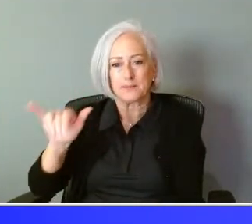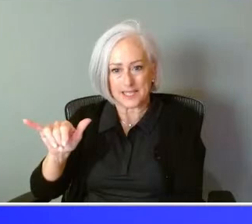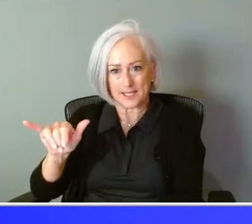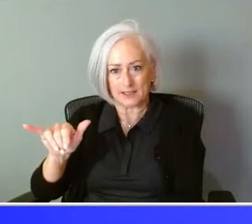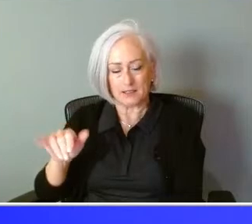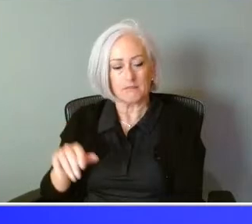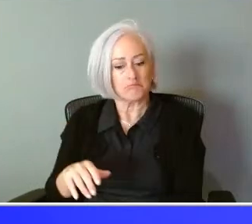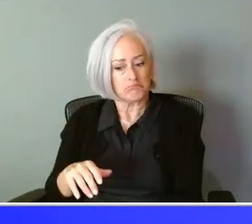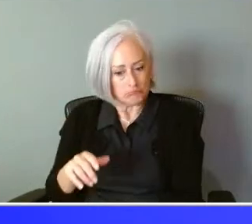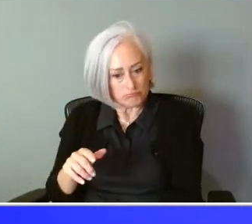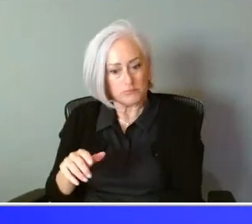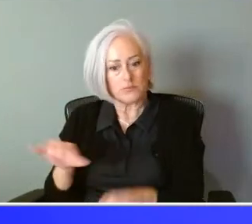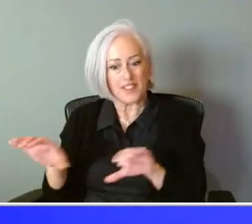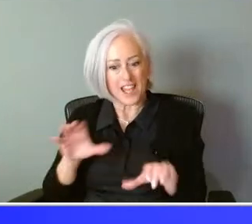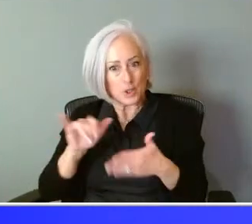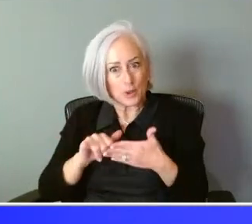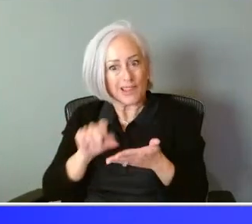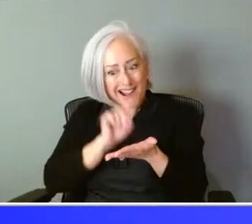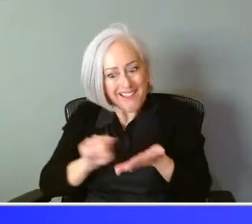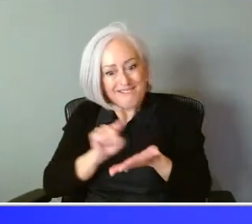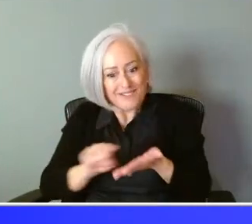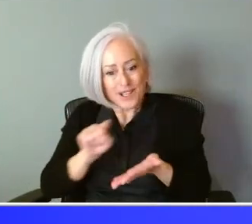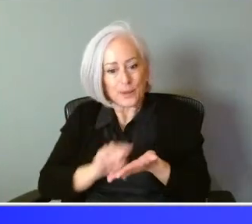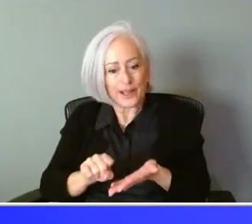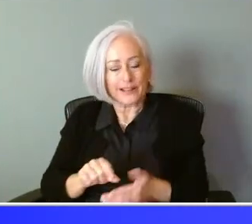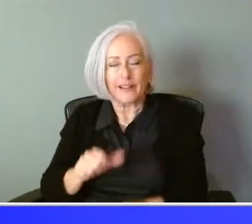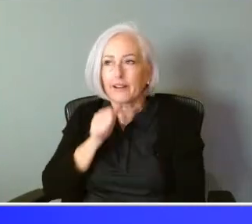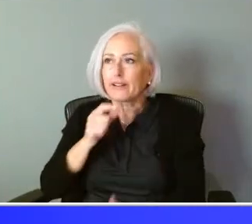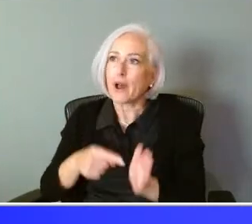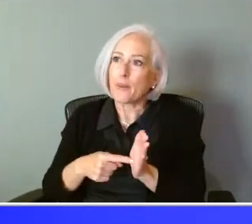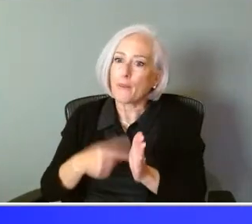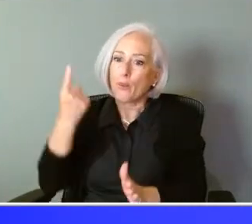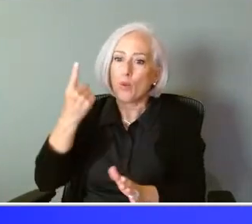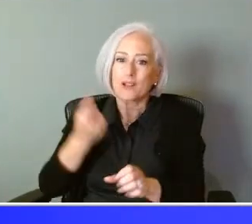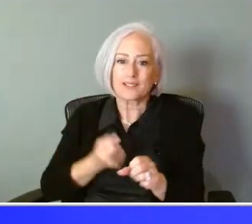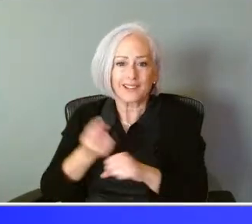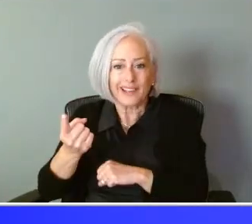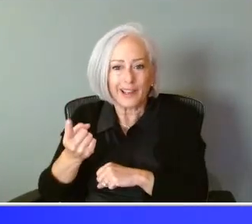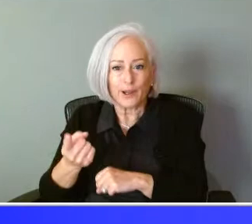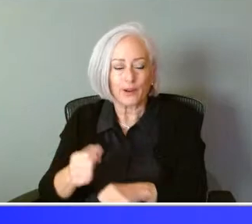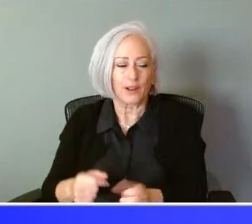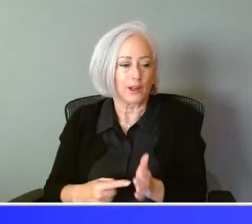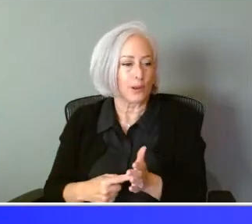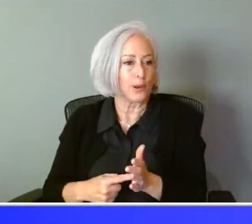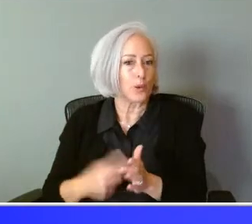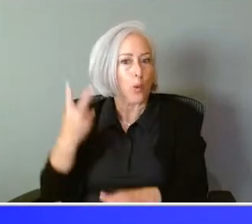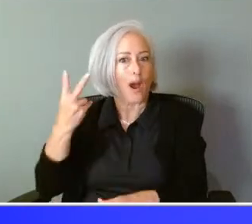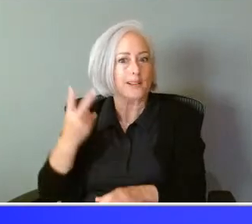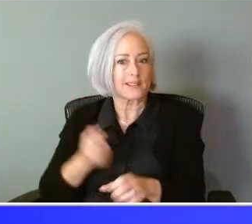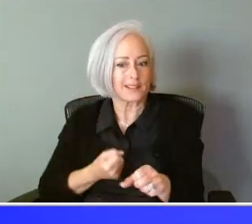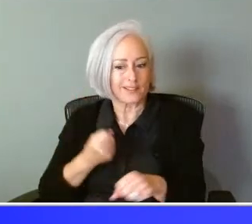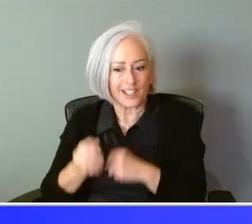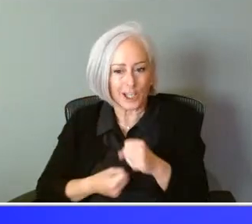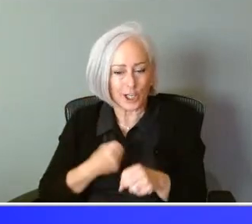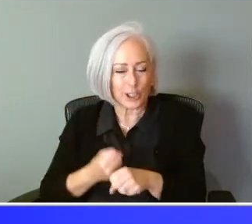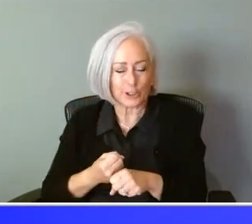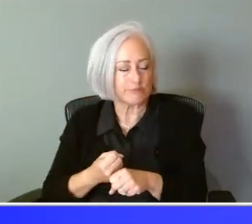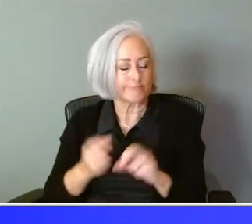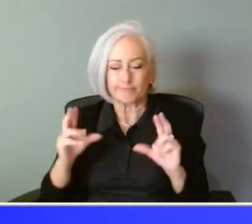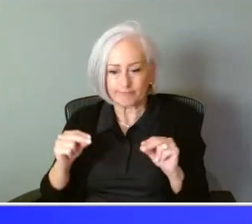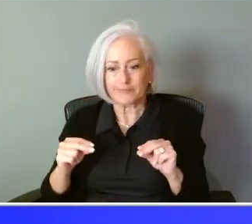every week. It's not a once or twice a year type of thing. And so they have tremendous